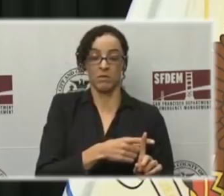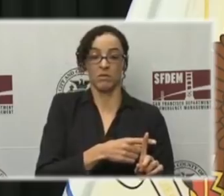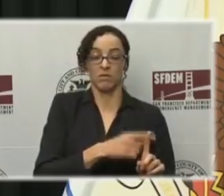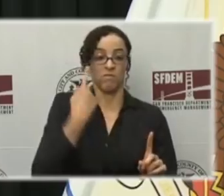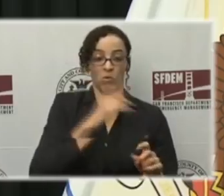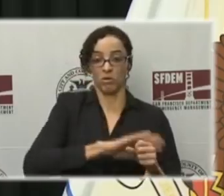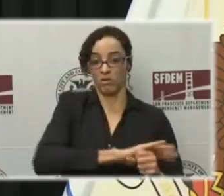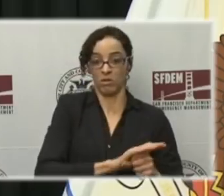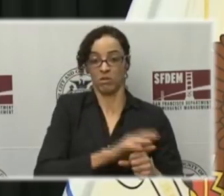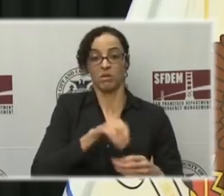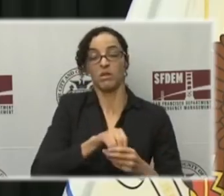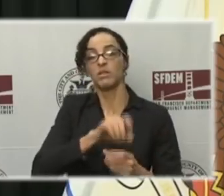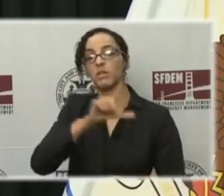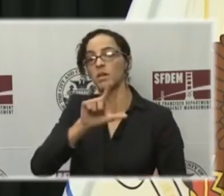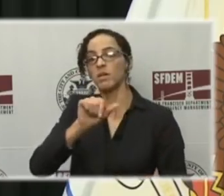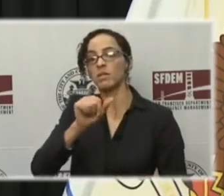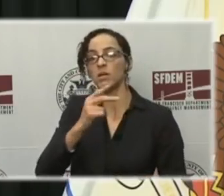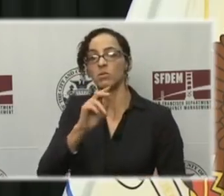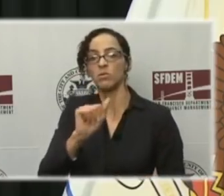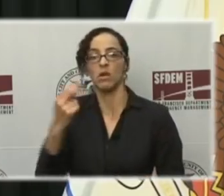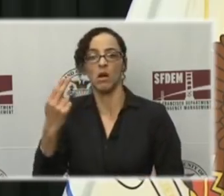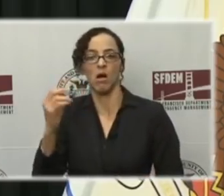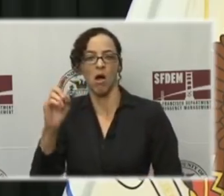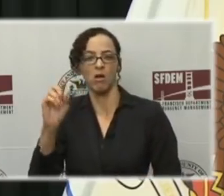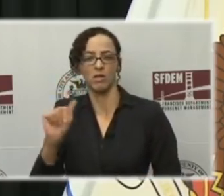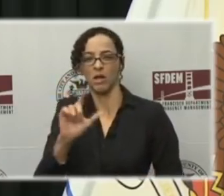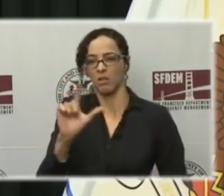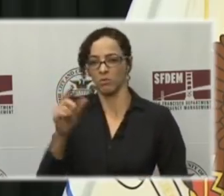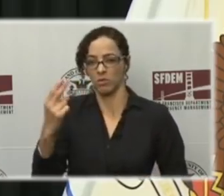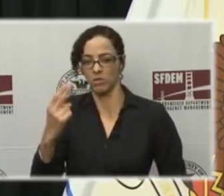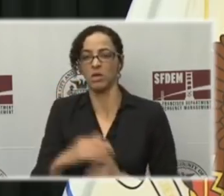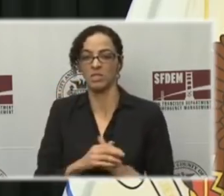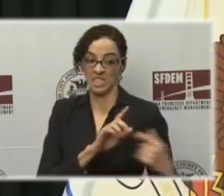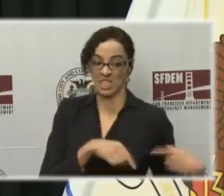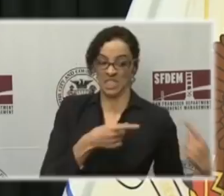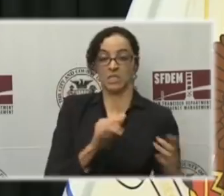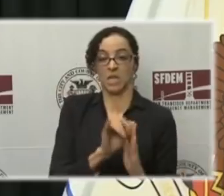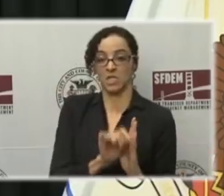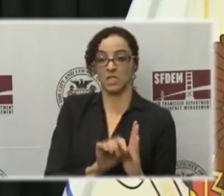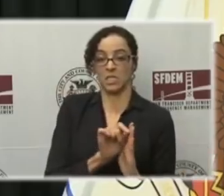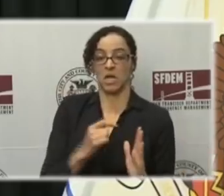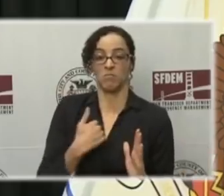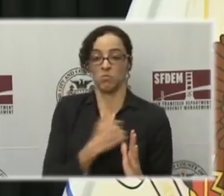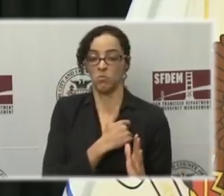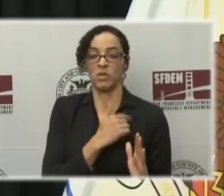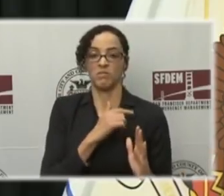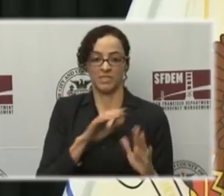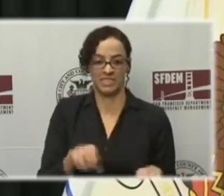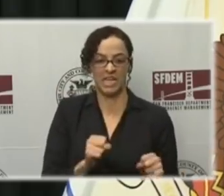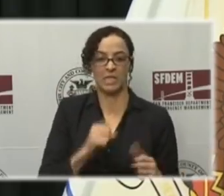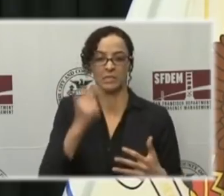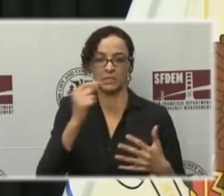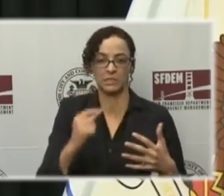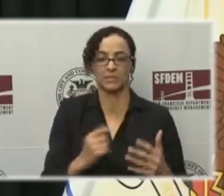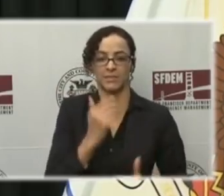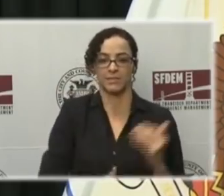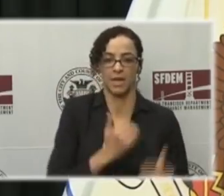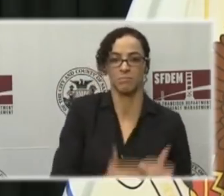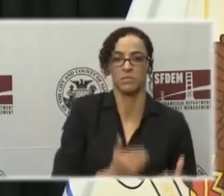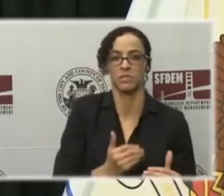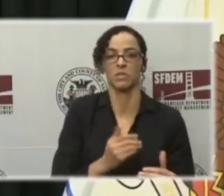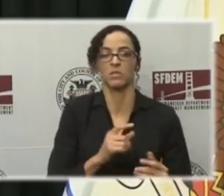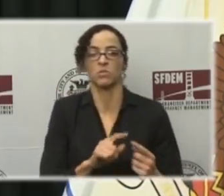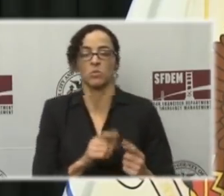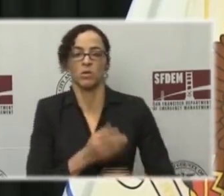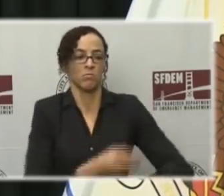been taking a number of steps in order to test others who might have been in contact with those individuals.